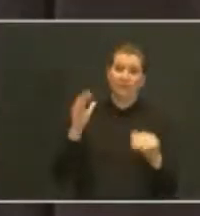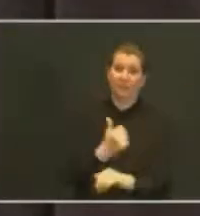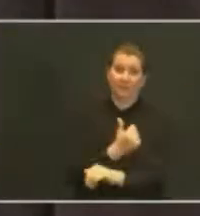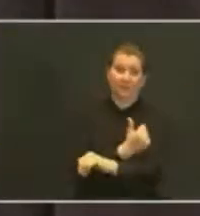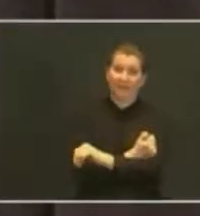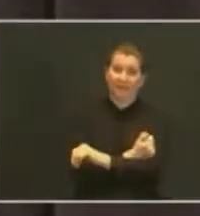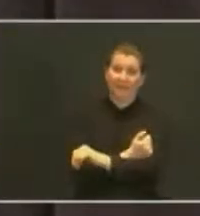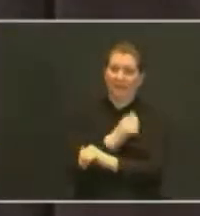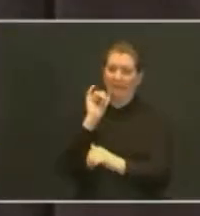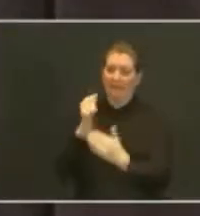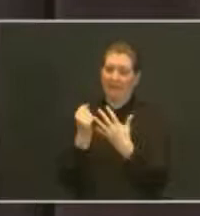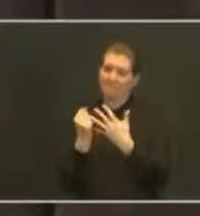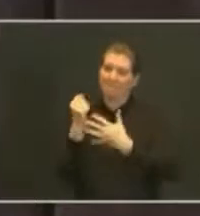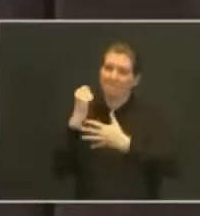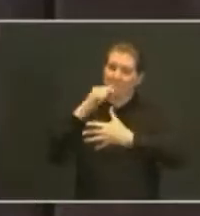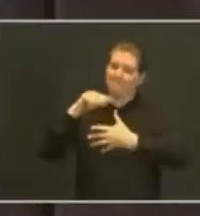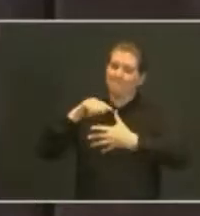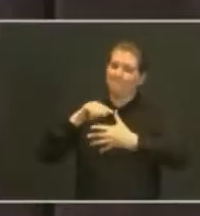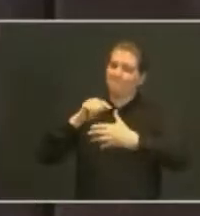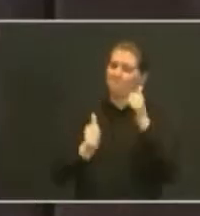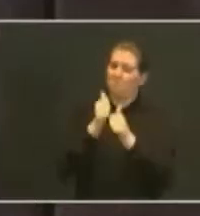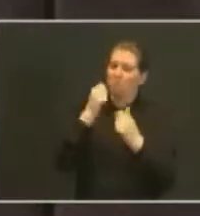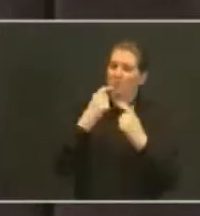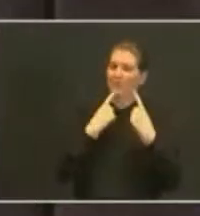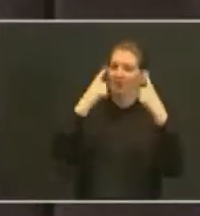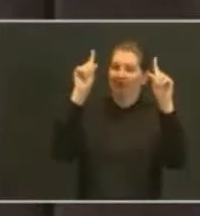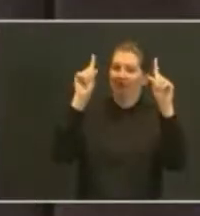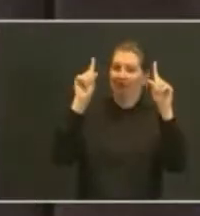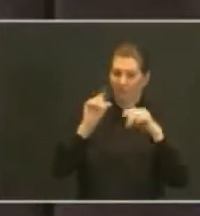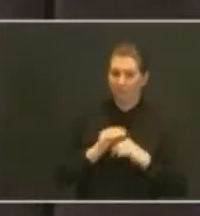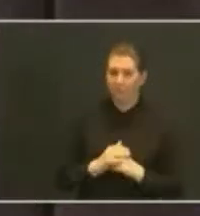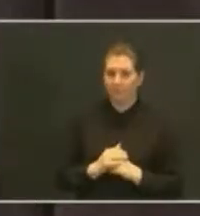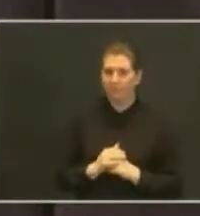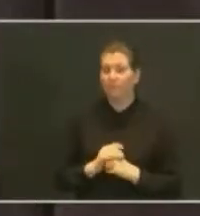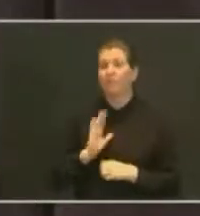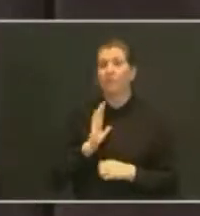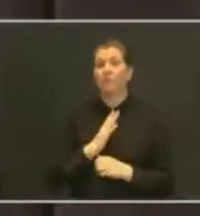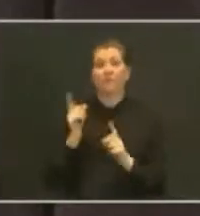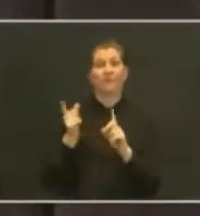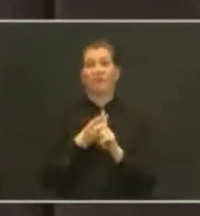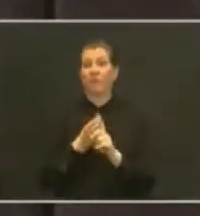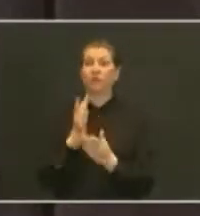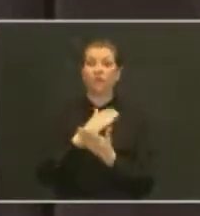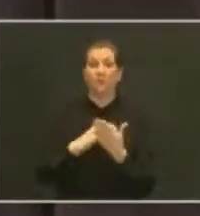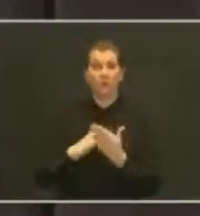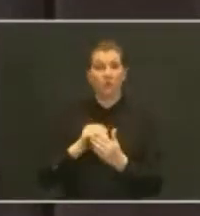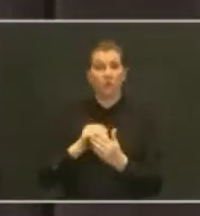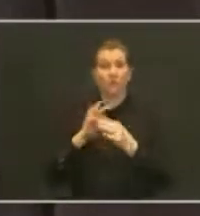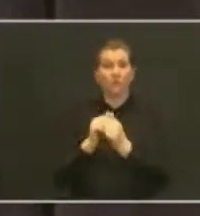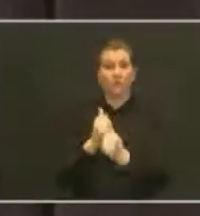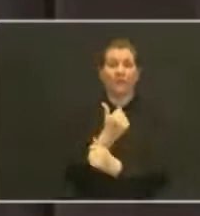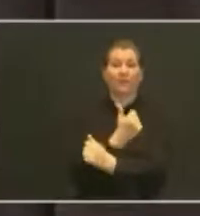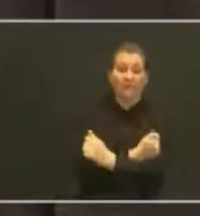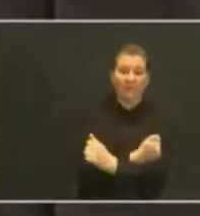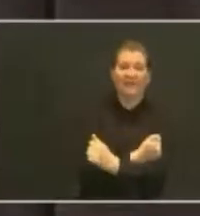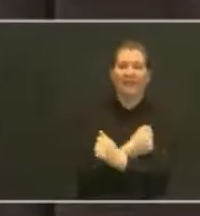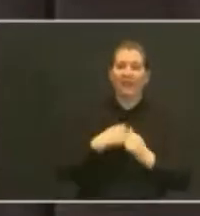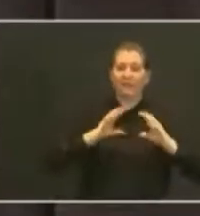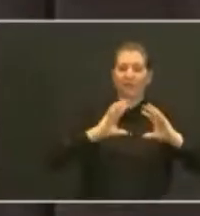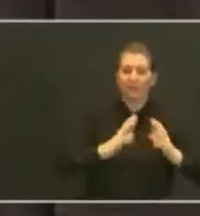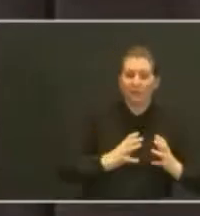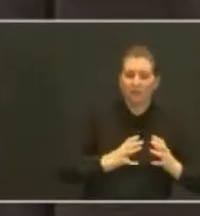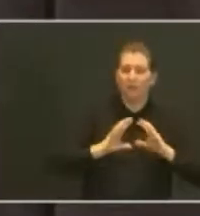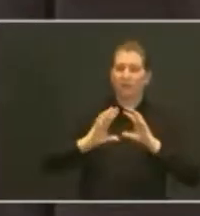main objectives of the first portion of our vaccination campaign, which was to protect people in our nursing homes and